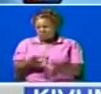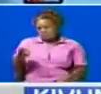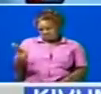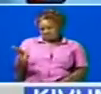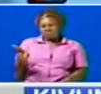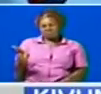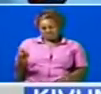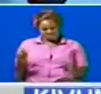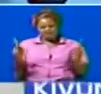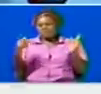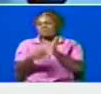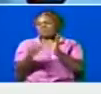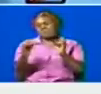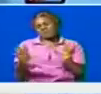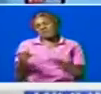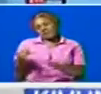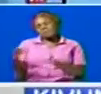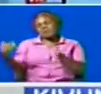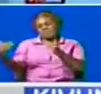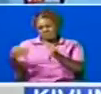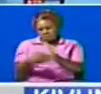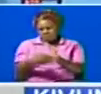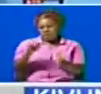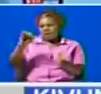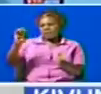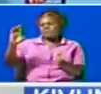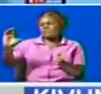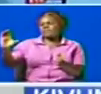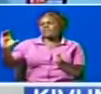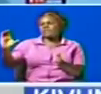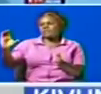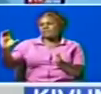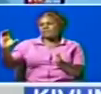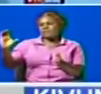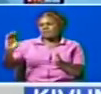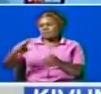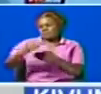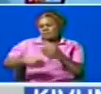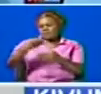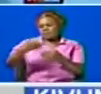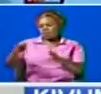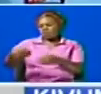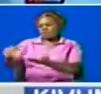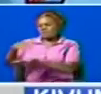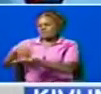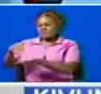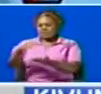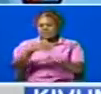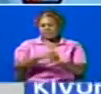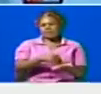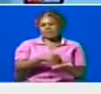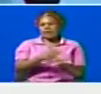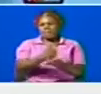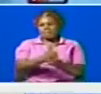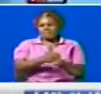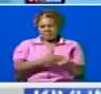they will make sure they prevent the IEBC from distributing the election materials in the polling stations in this